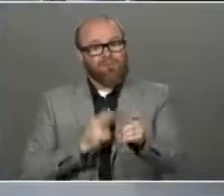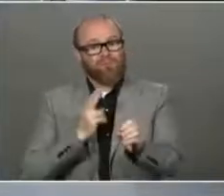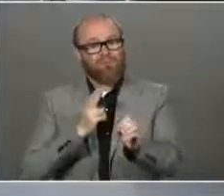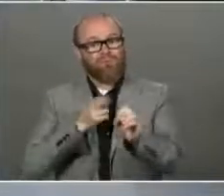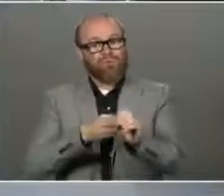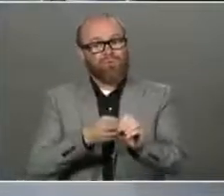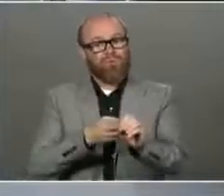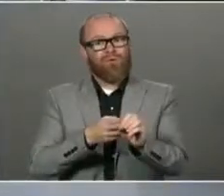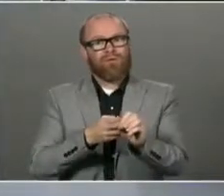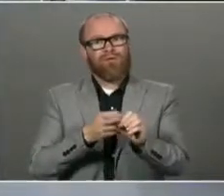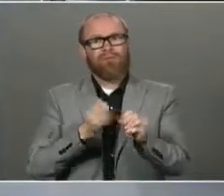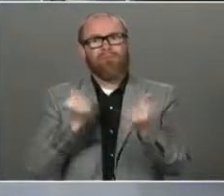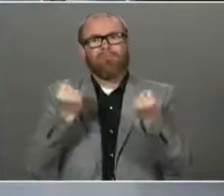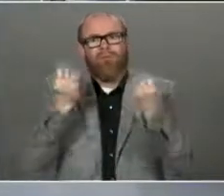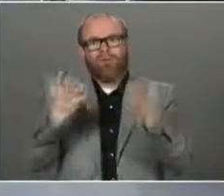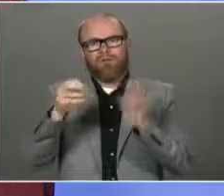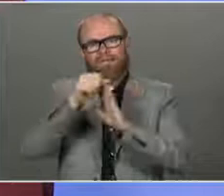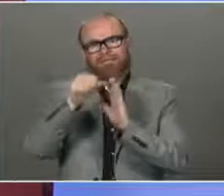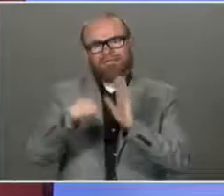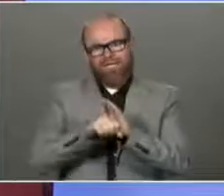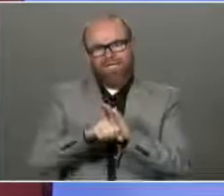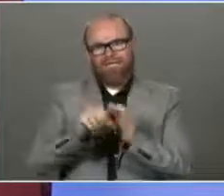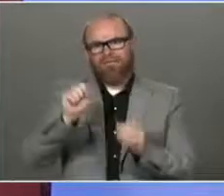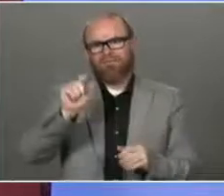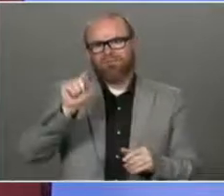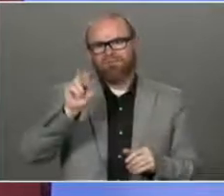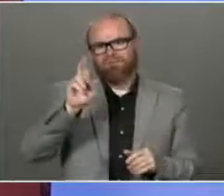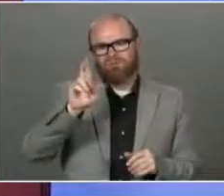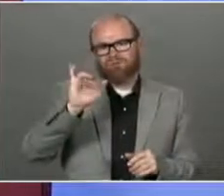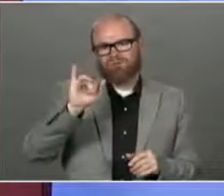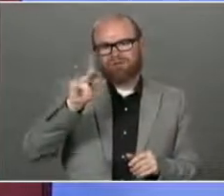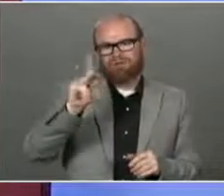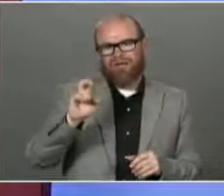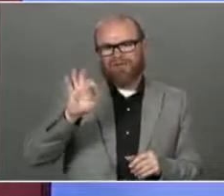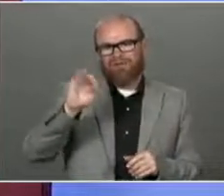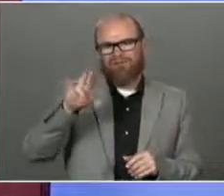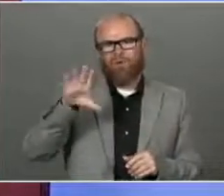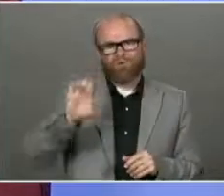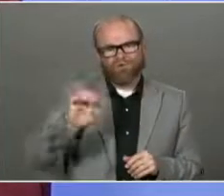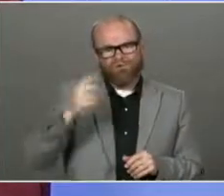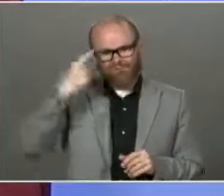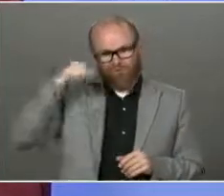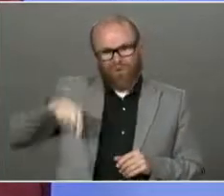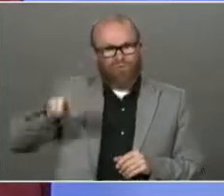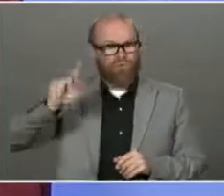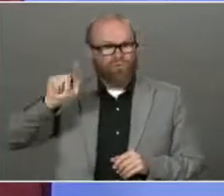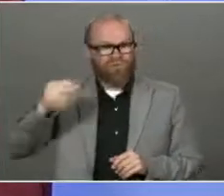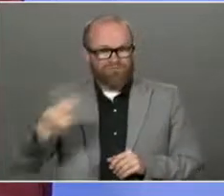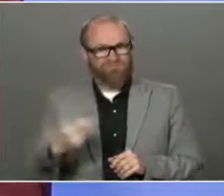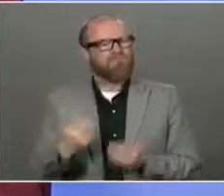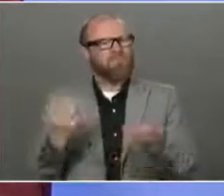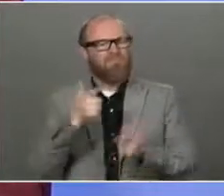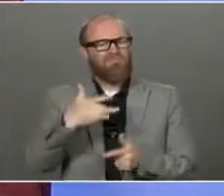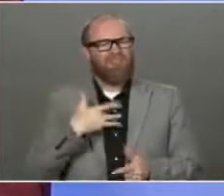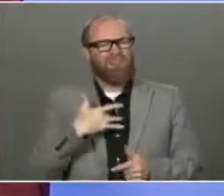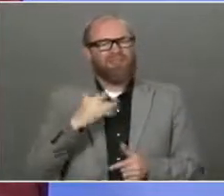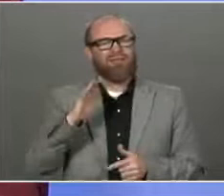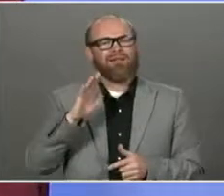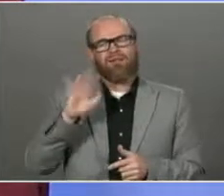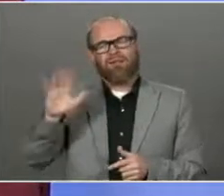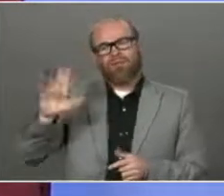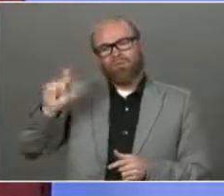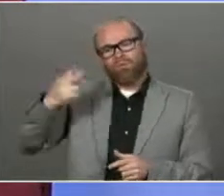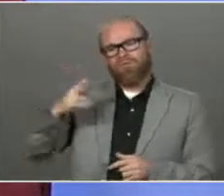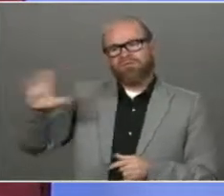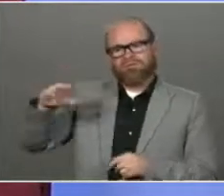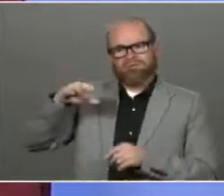force aimed at addressing border security at the U.S.-Mexico frontier this week. What do you believe Utah's role should be in federal immigration policy?